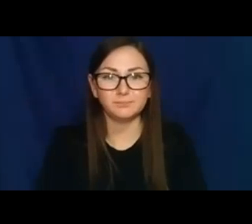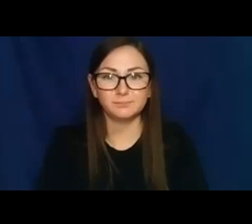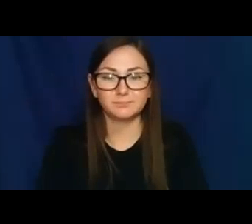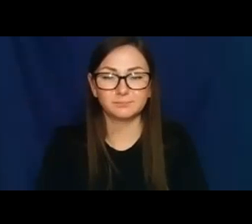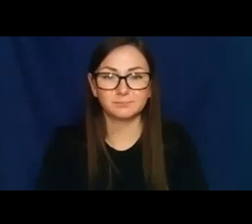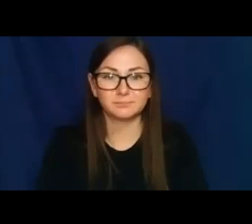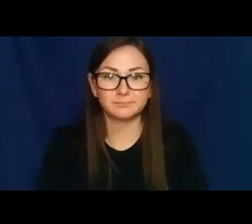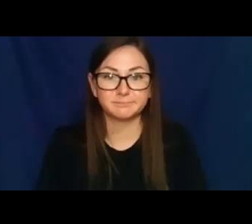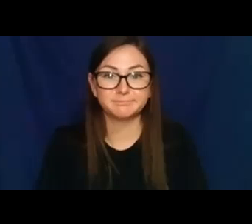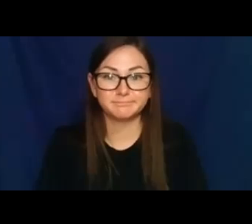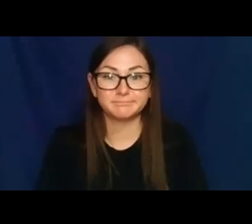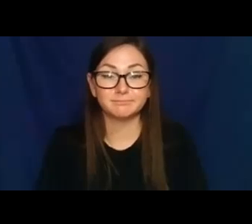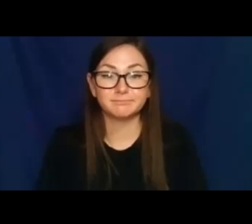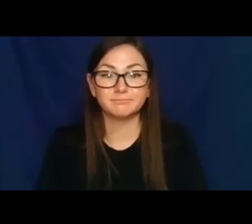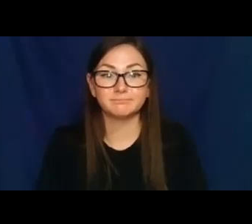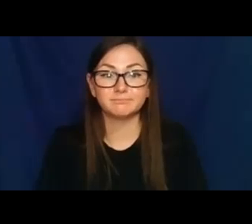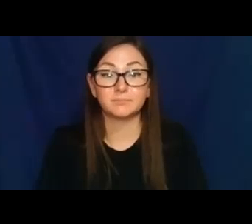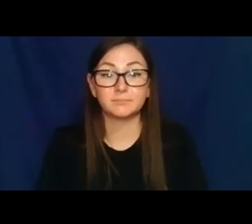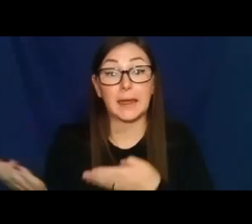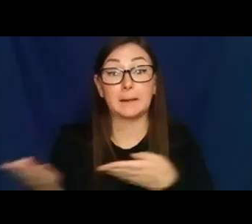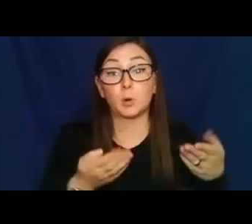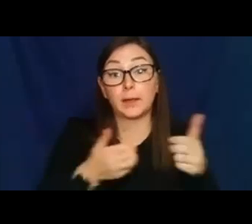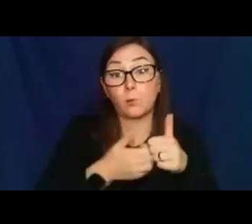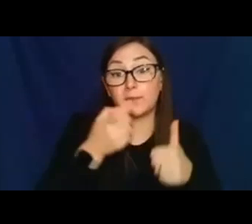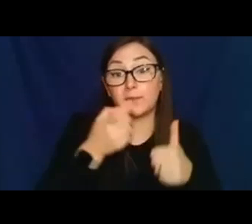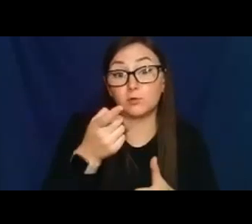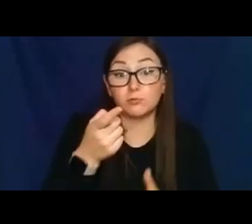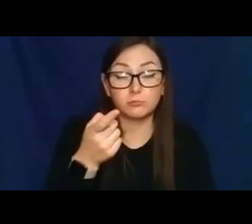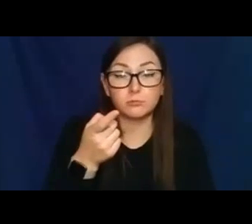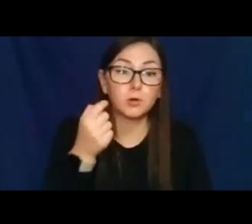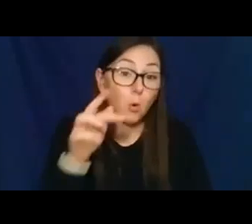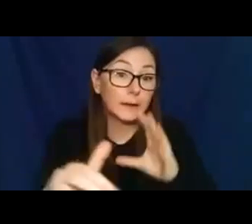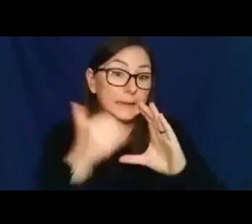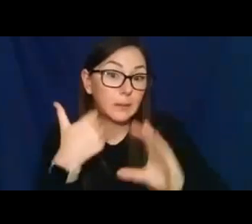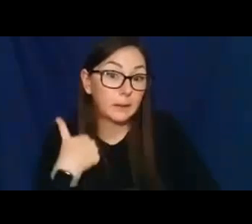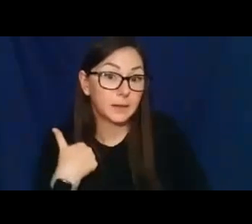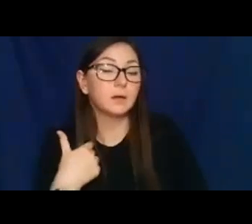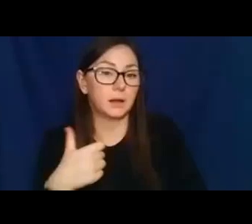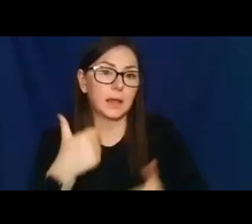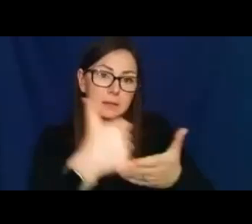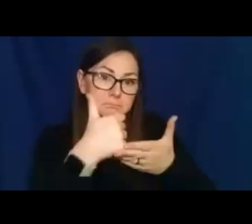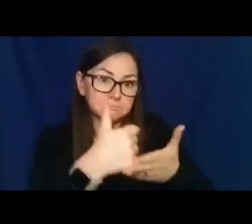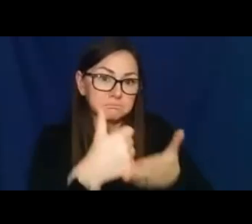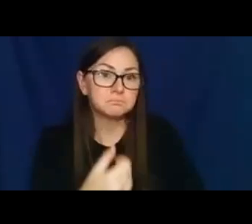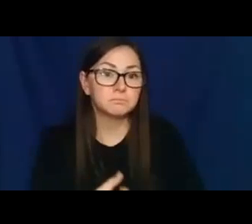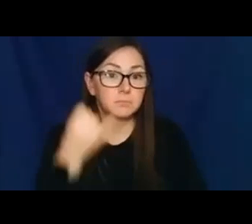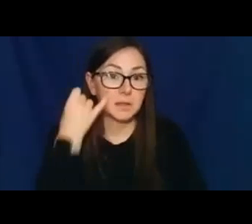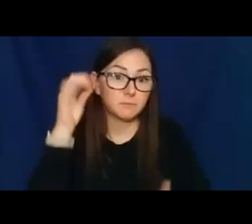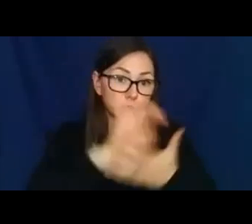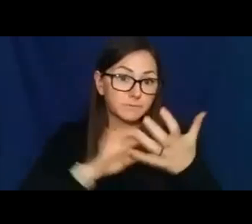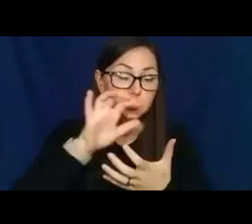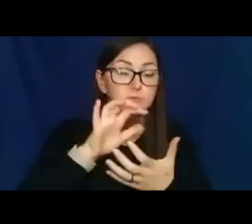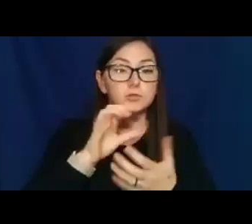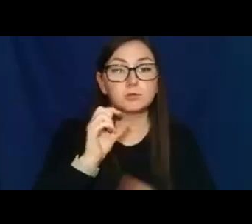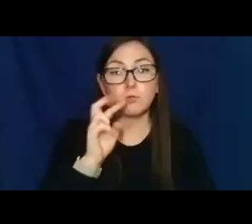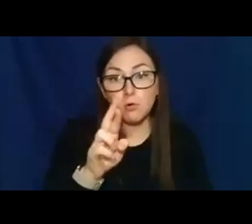feel free to bring it in, you know, or send me an email and I can maybe write it out again, or come in and do a